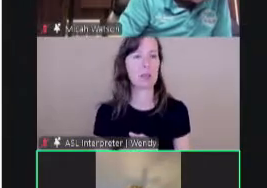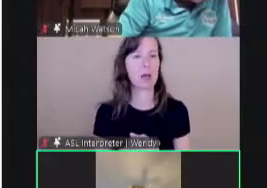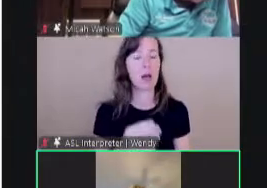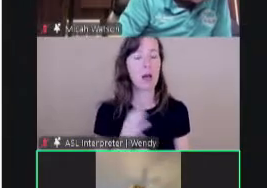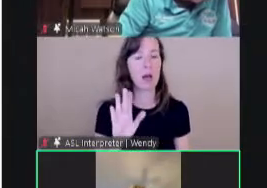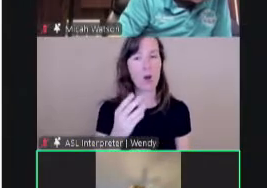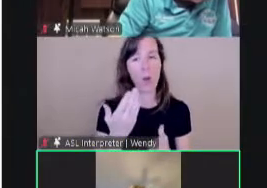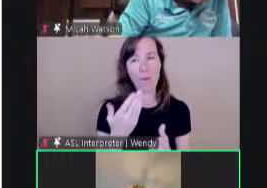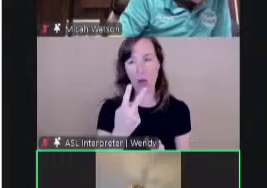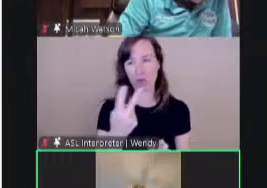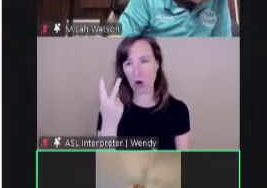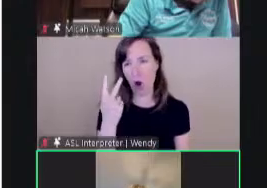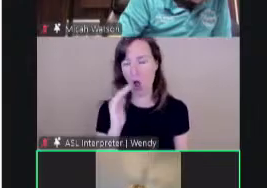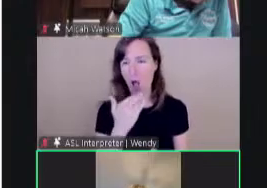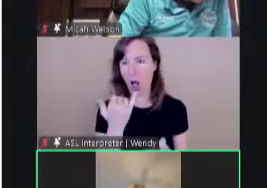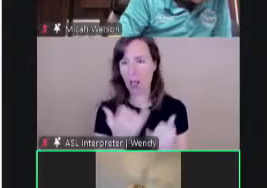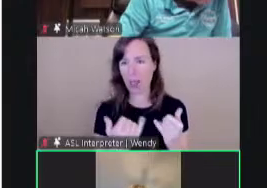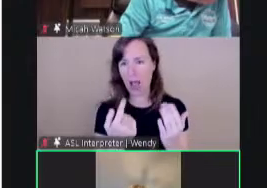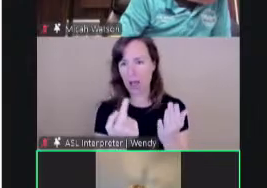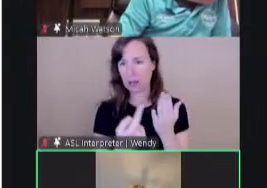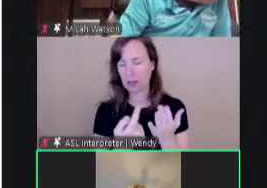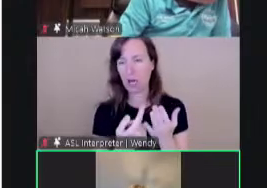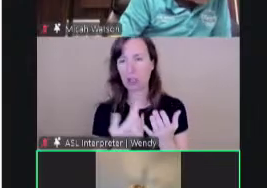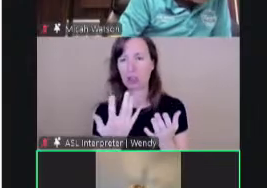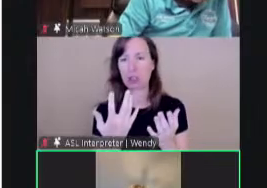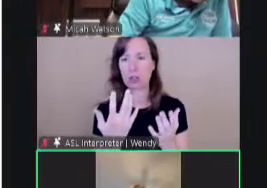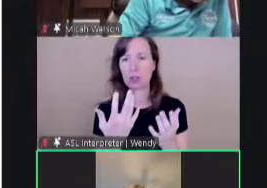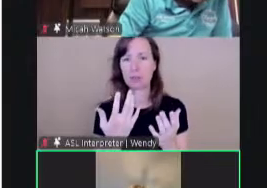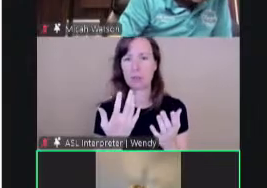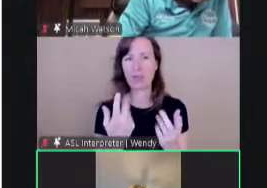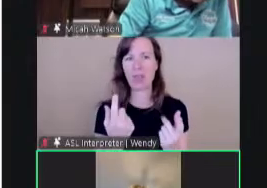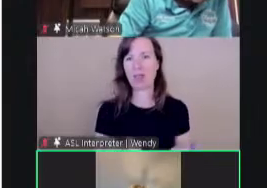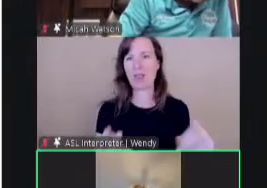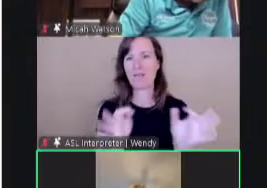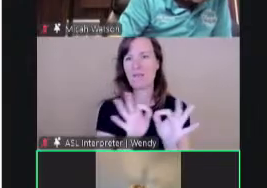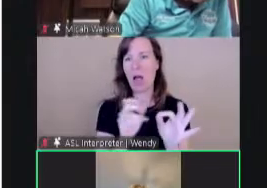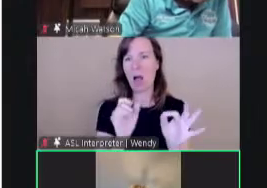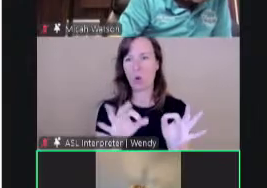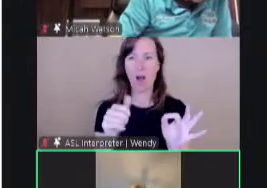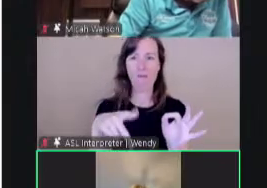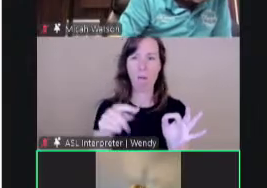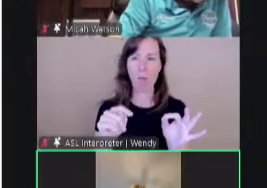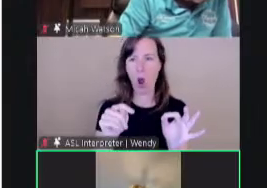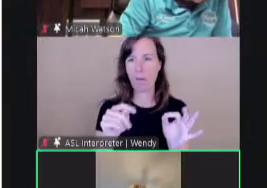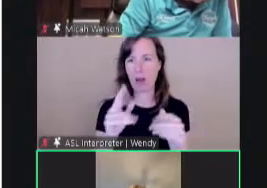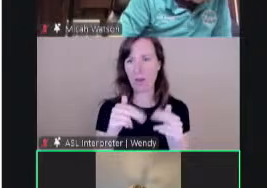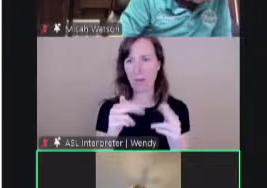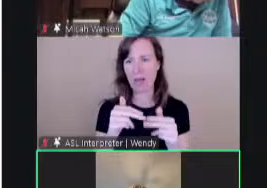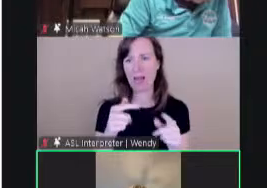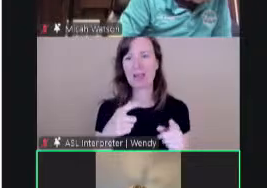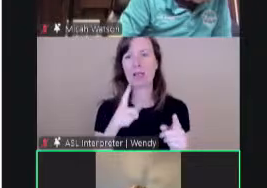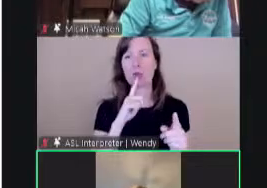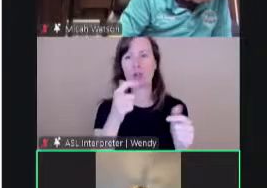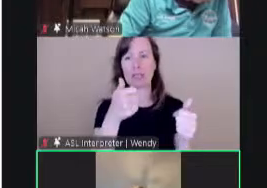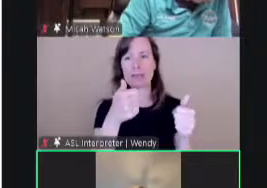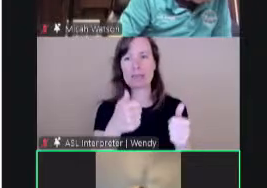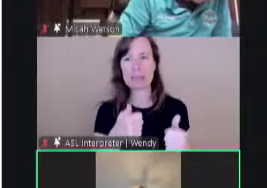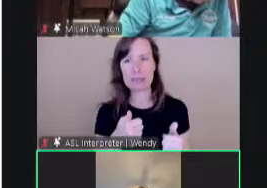the assessed value of the property, the apartment complexes, went down significantly.